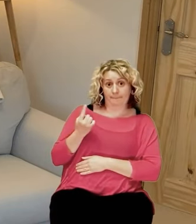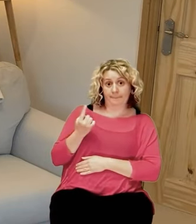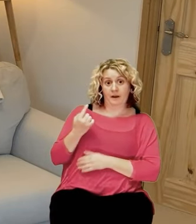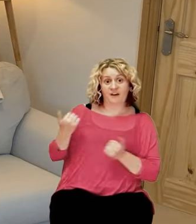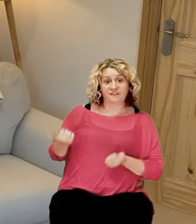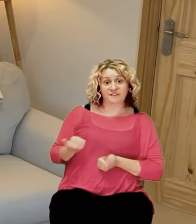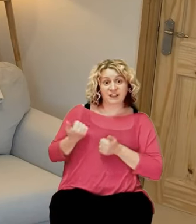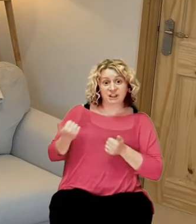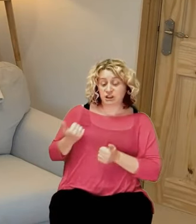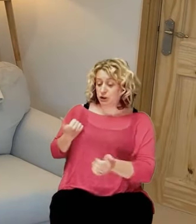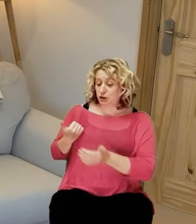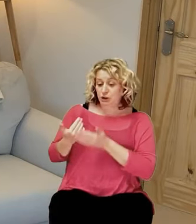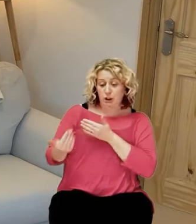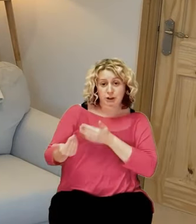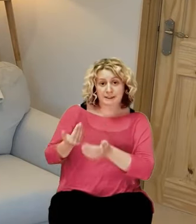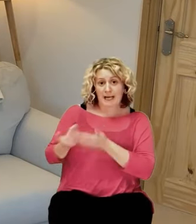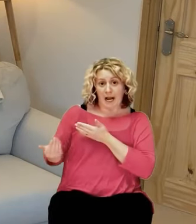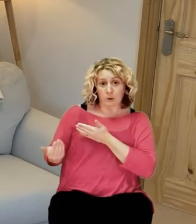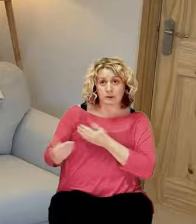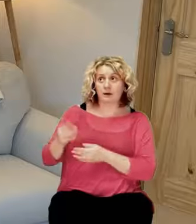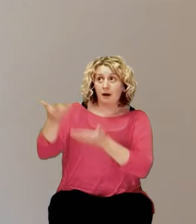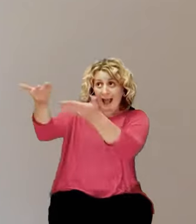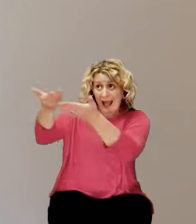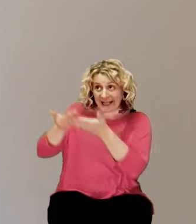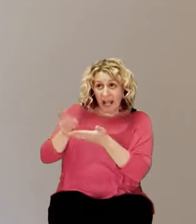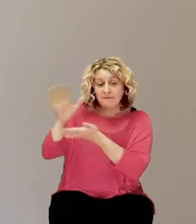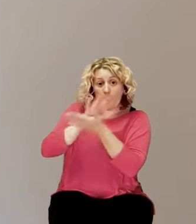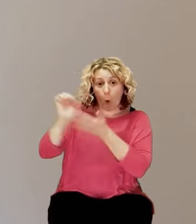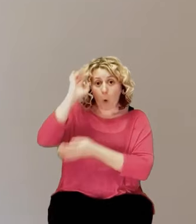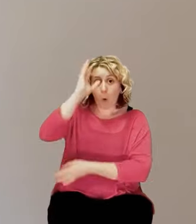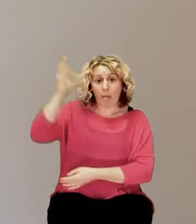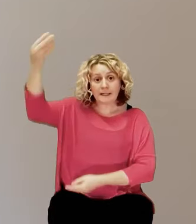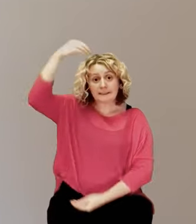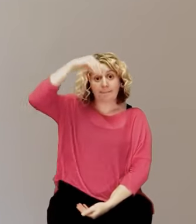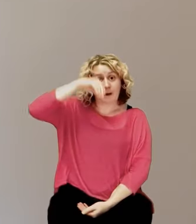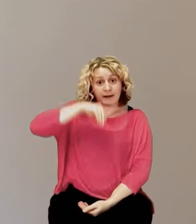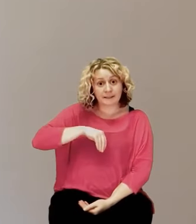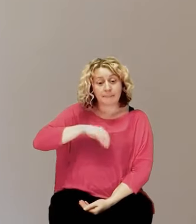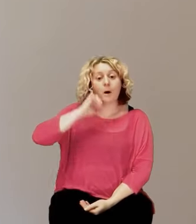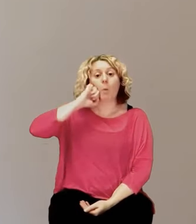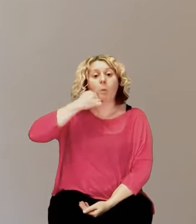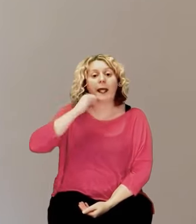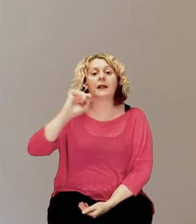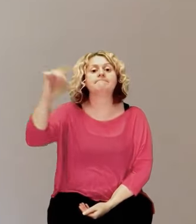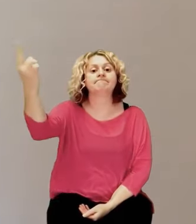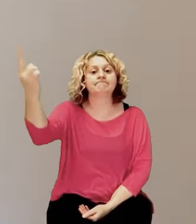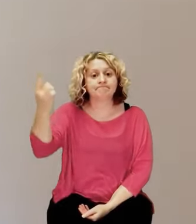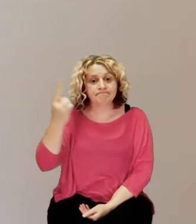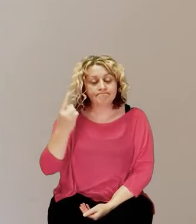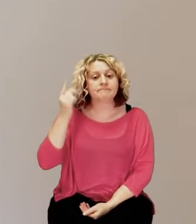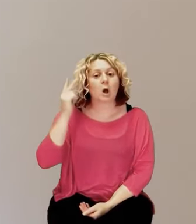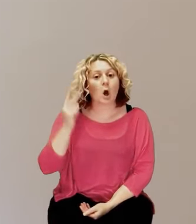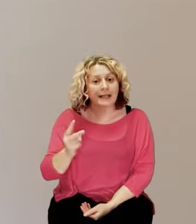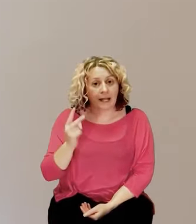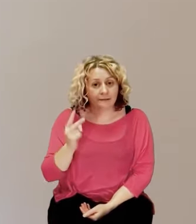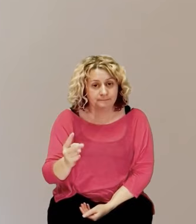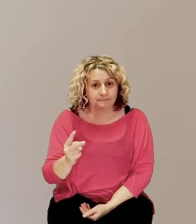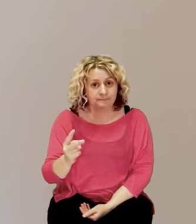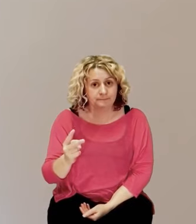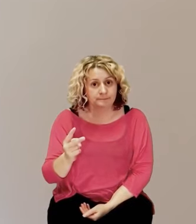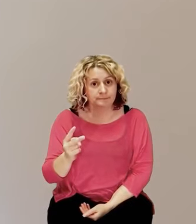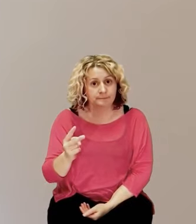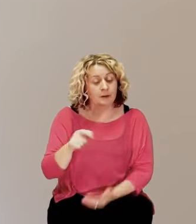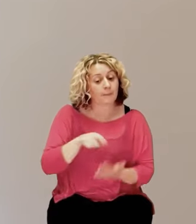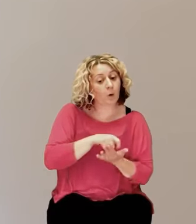present grace, right now, verse 12, it is God's grace that teaches us to say no to